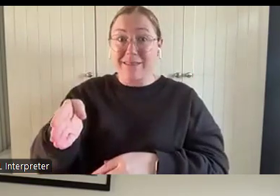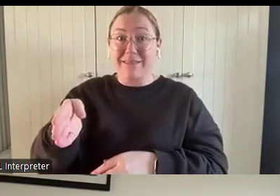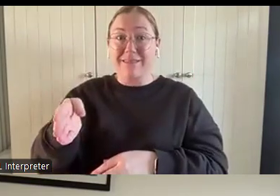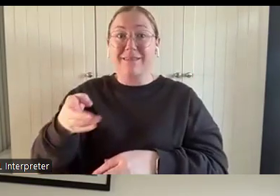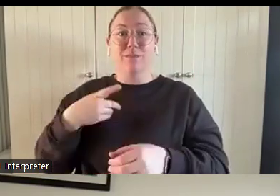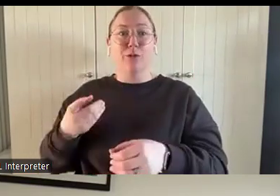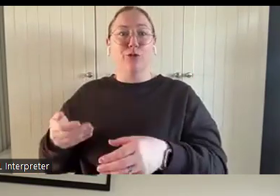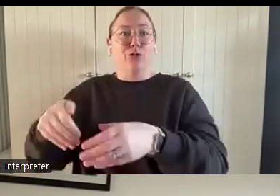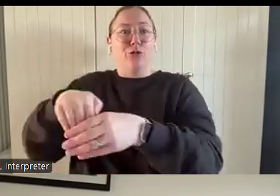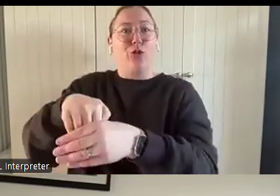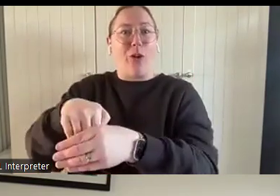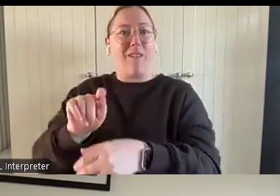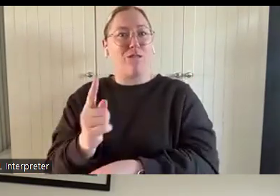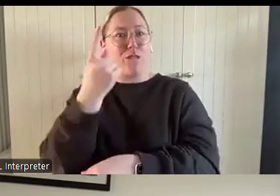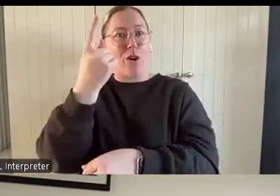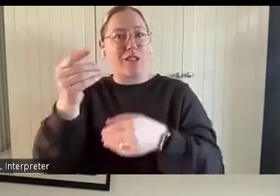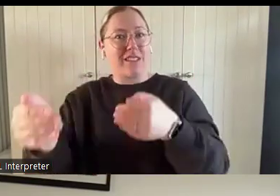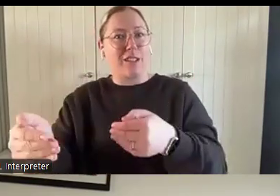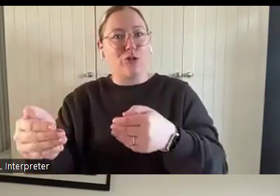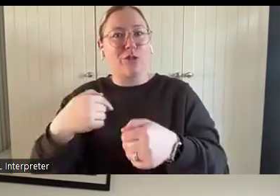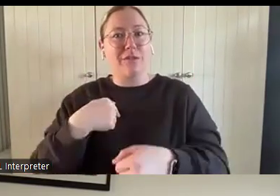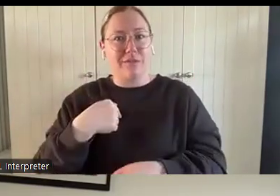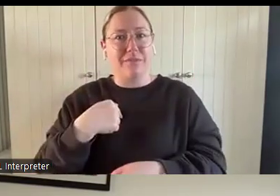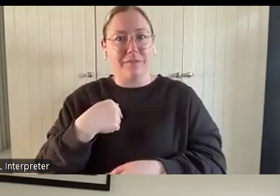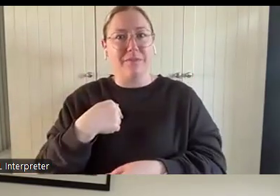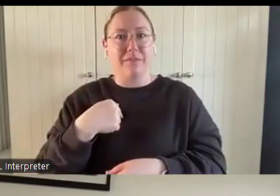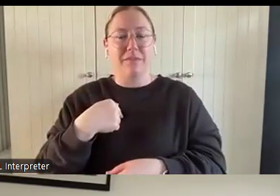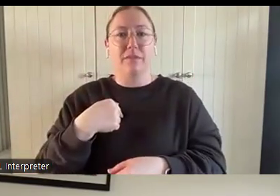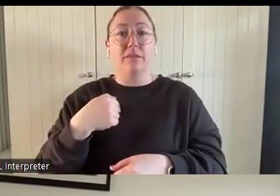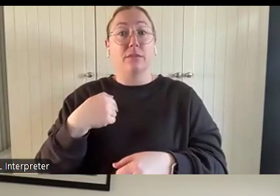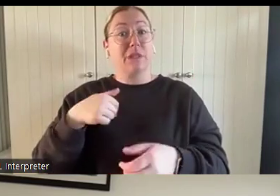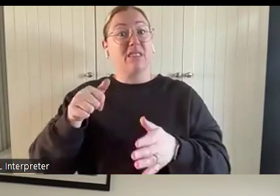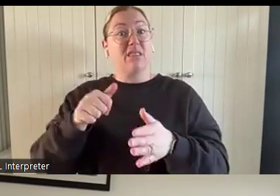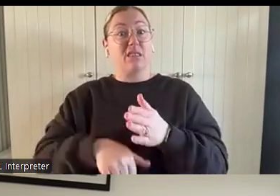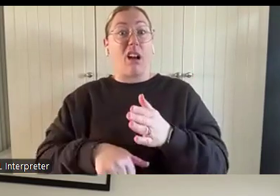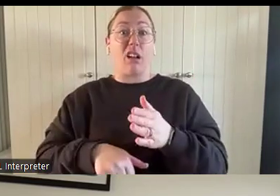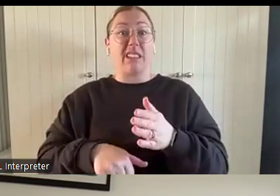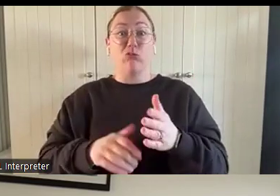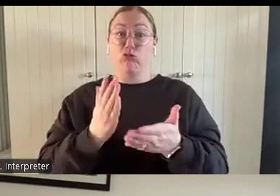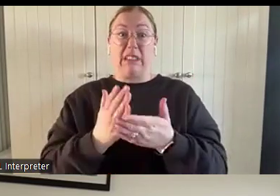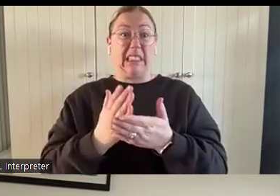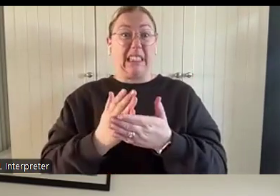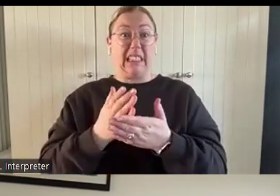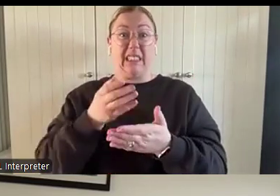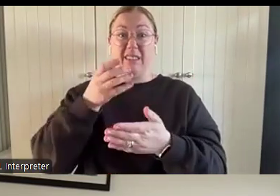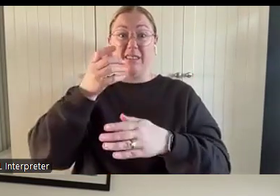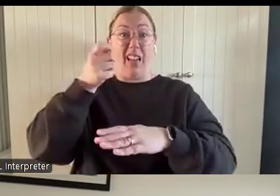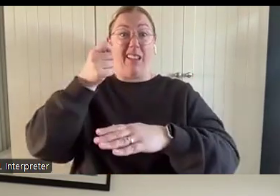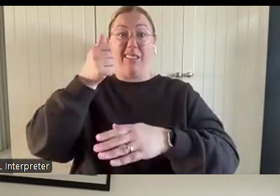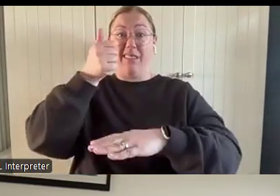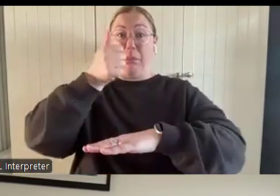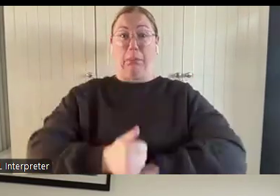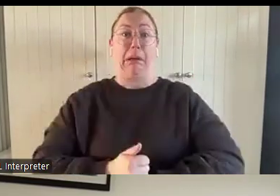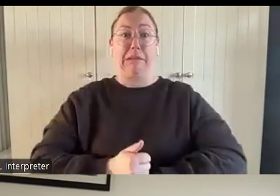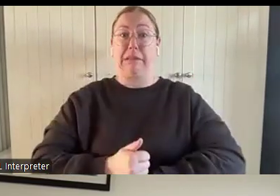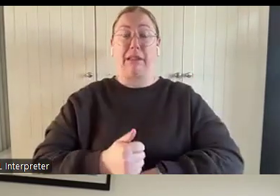first session there. And I started as a player who needed quite a bit of support. I couldn't even catch a